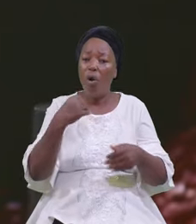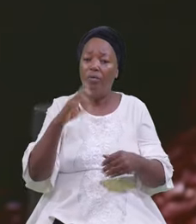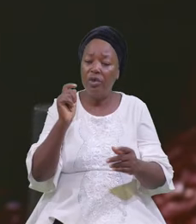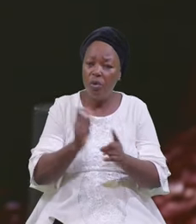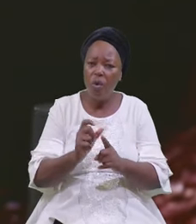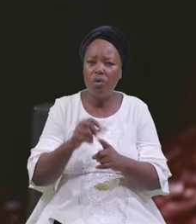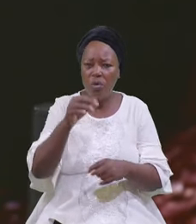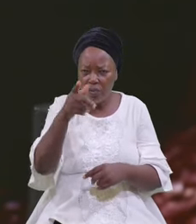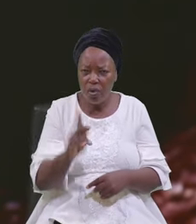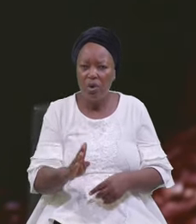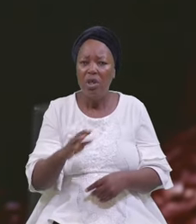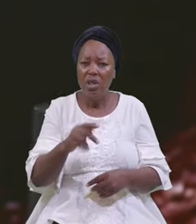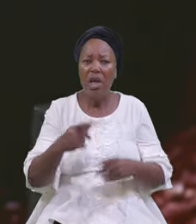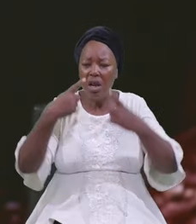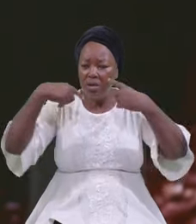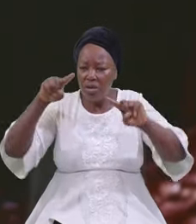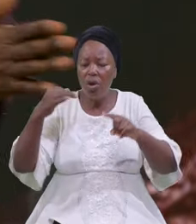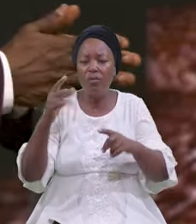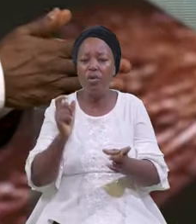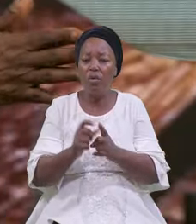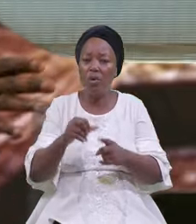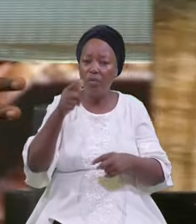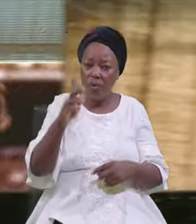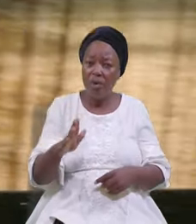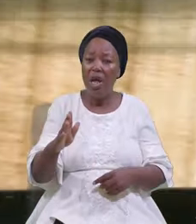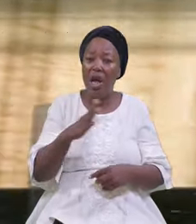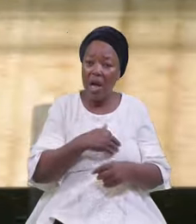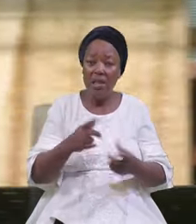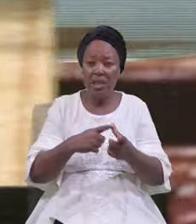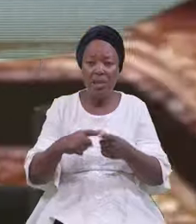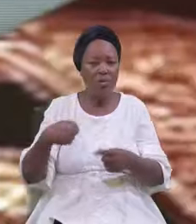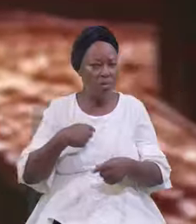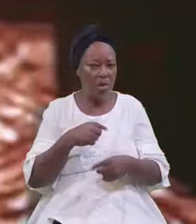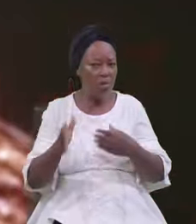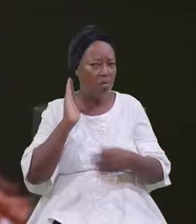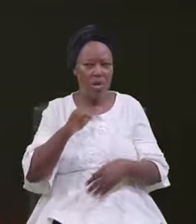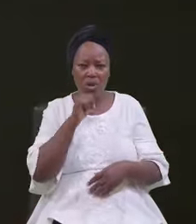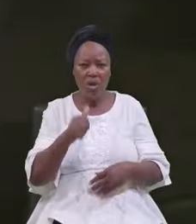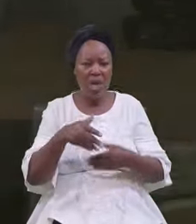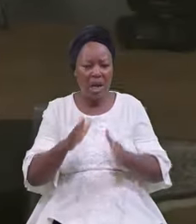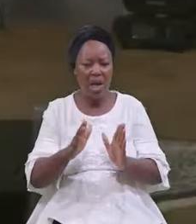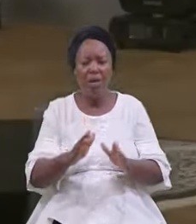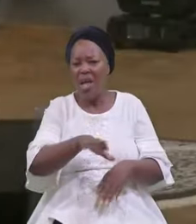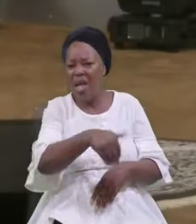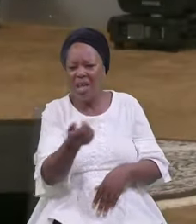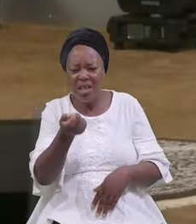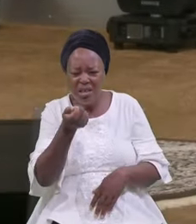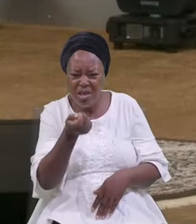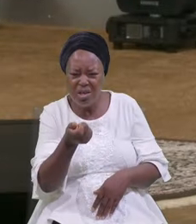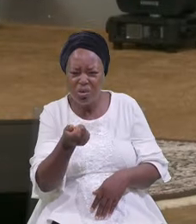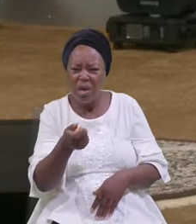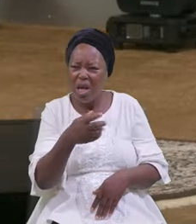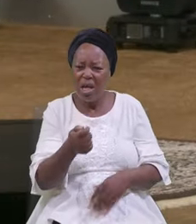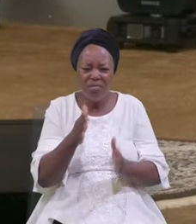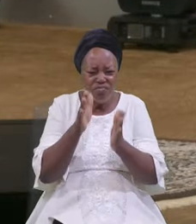of God, the proclaimers of the word of God. And we do not allow any judge, any teacher to